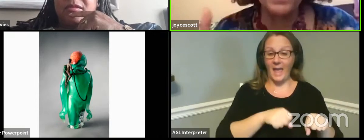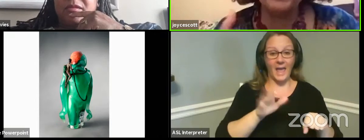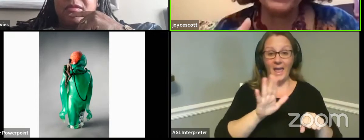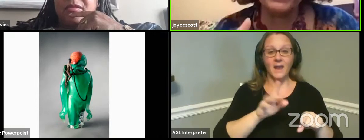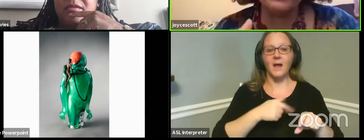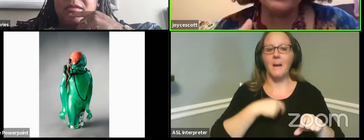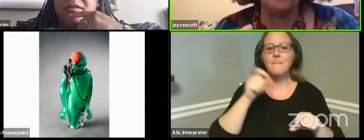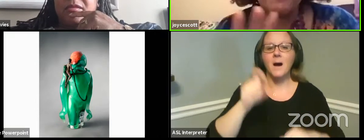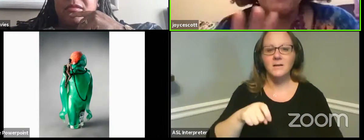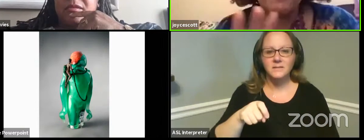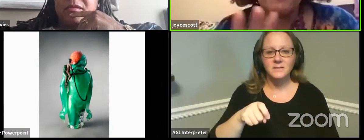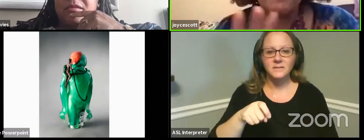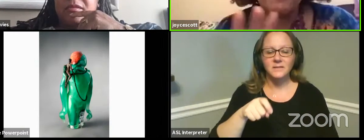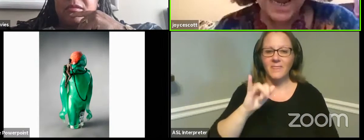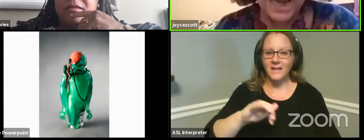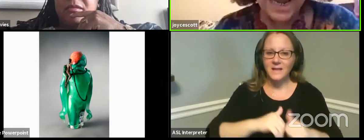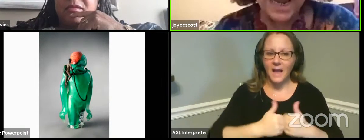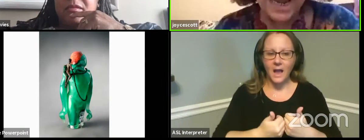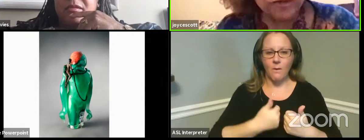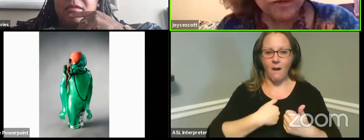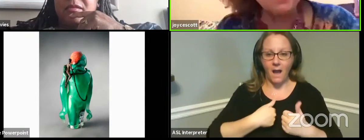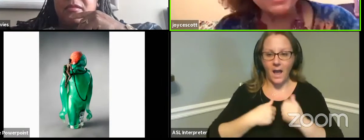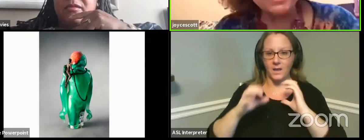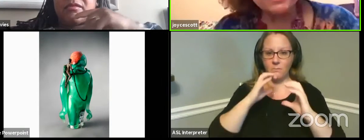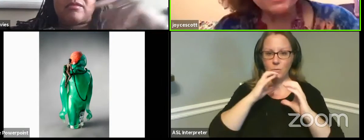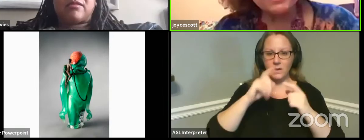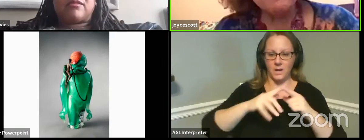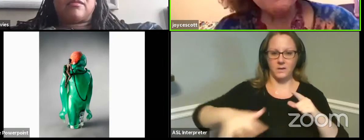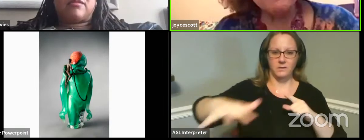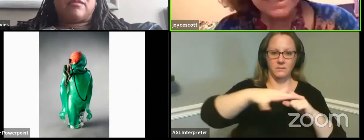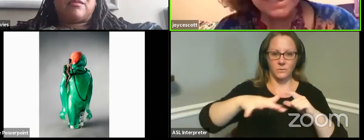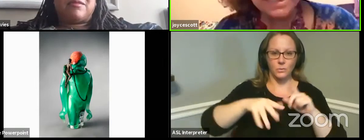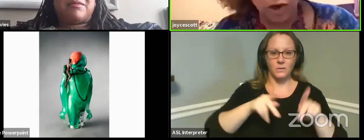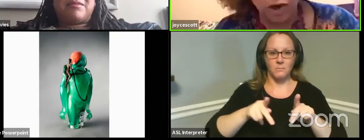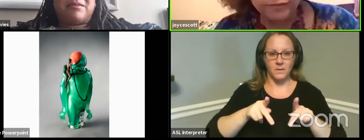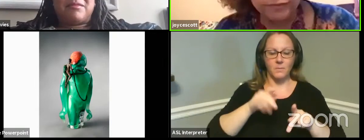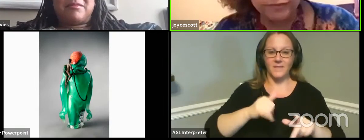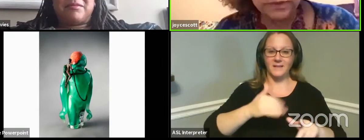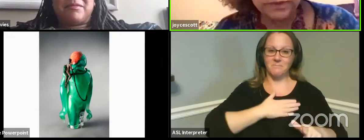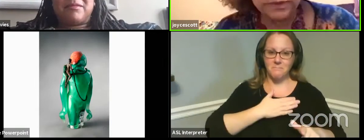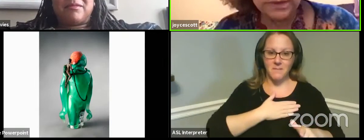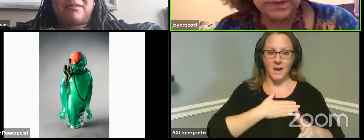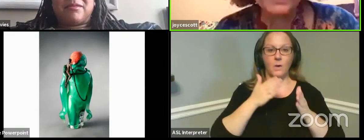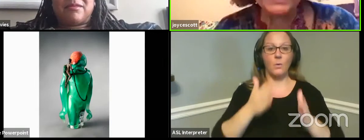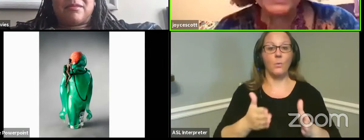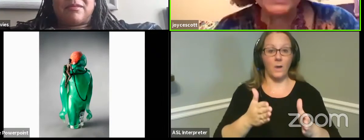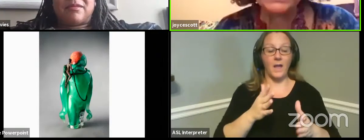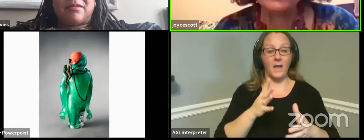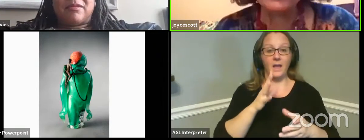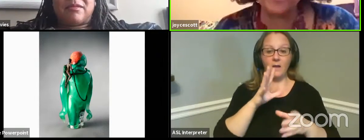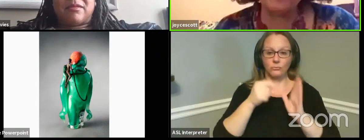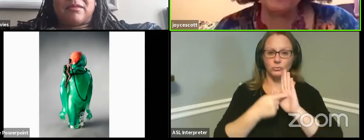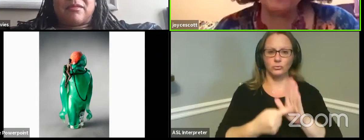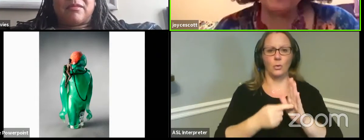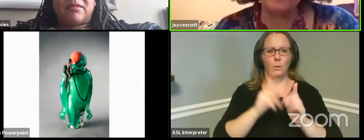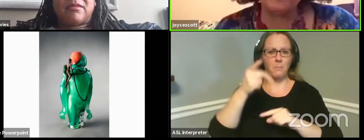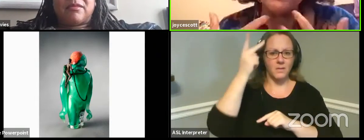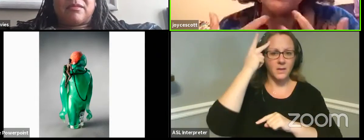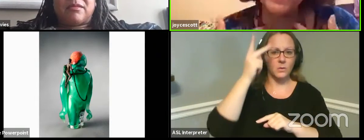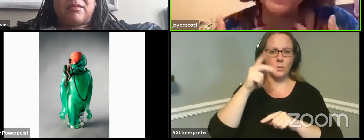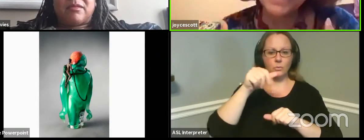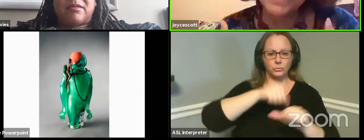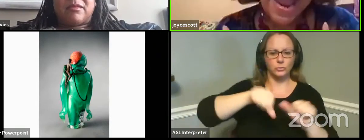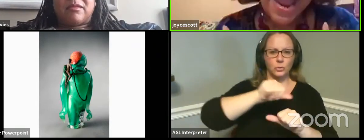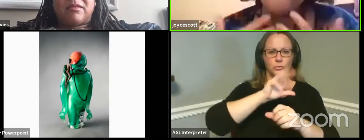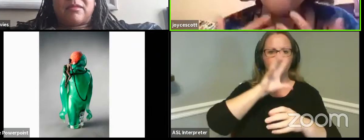of speaking to the rabble. Right now, it's my way of being involved politically and socially in the best way